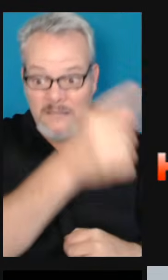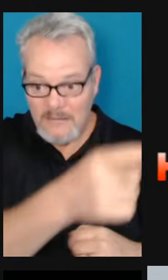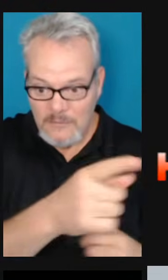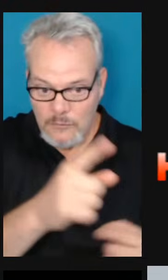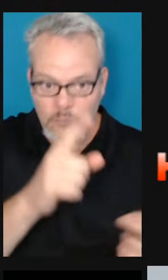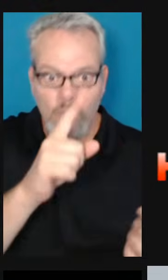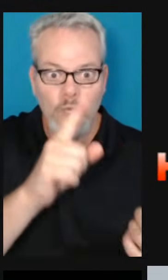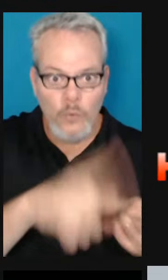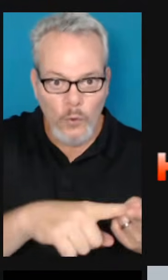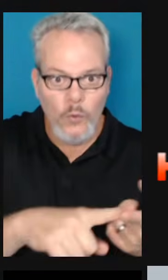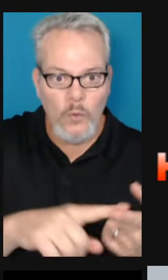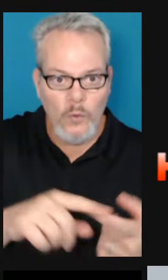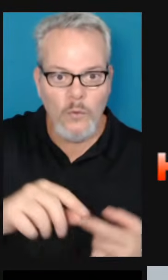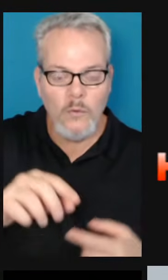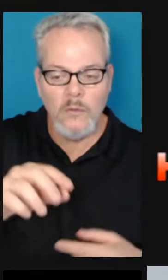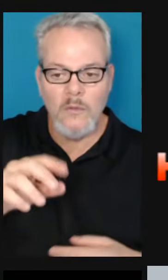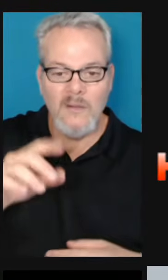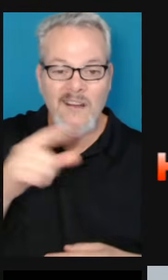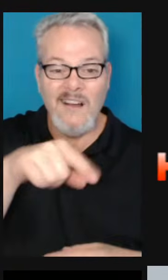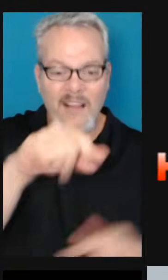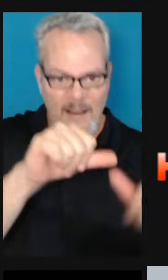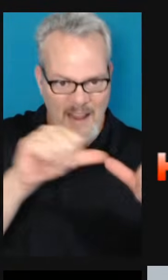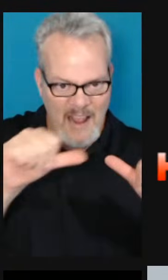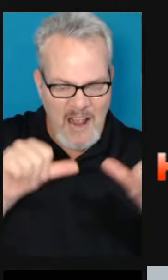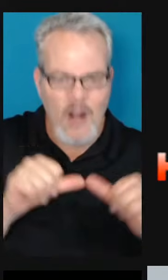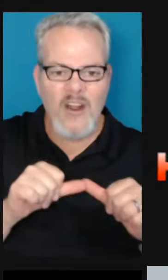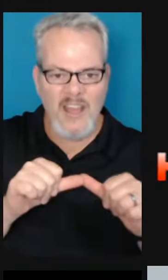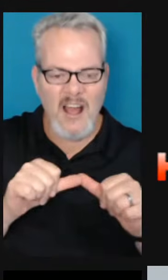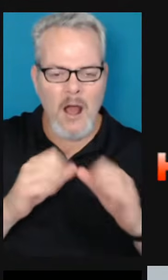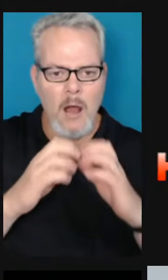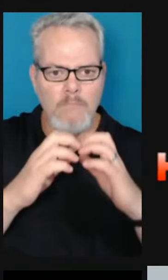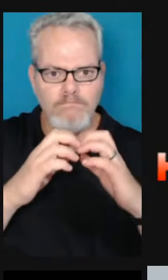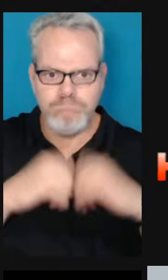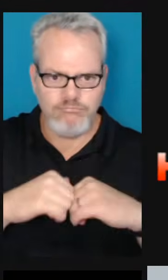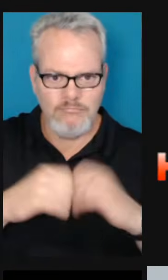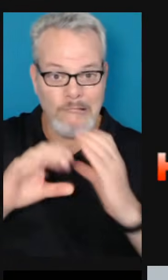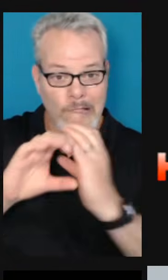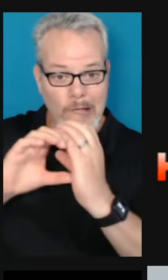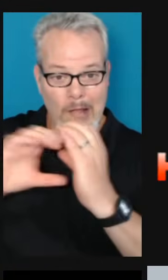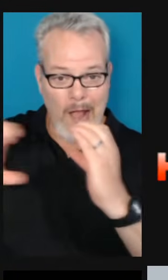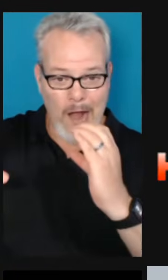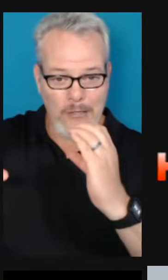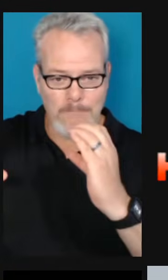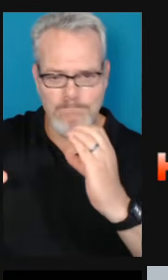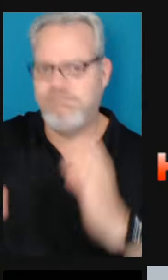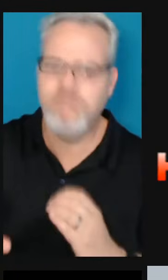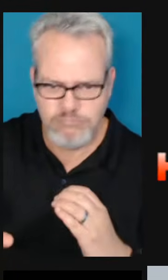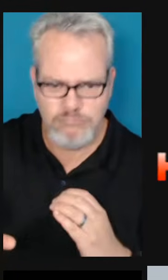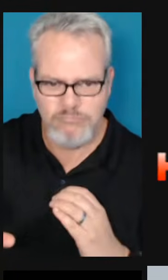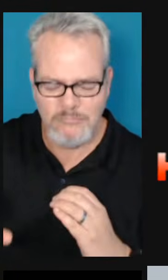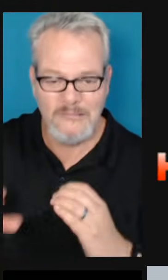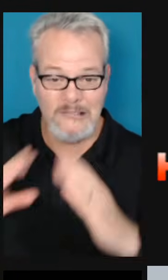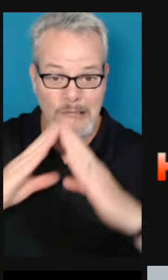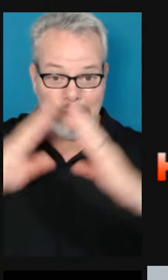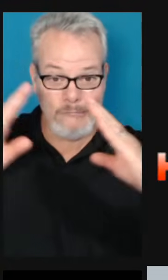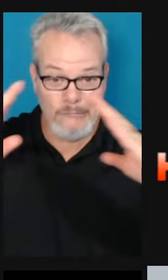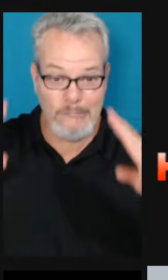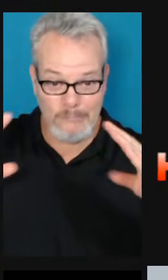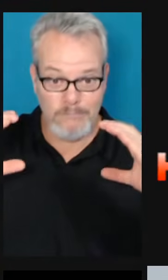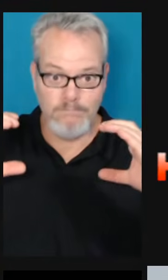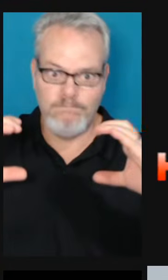Glenwood, and caused their gutters to collapse. That store was still there. Right, the gutters fell off the building. Haven't heard about that